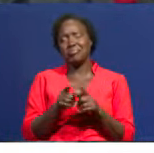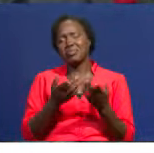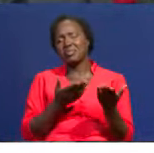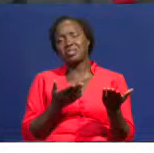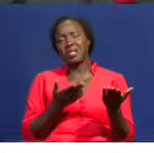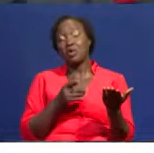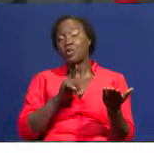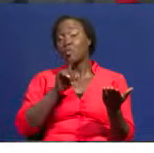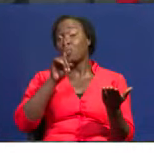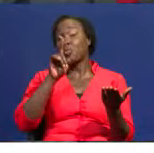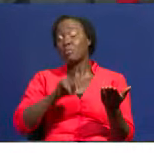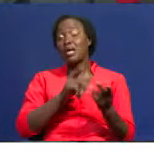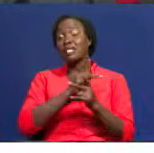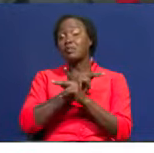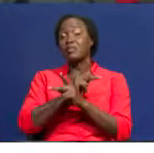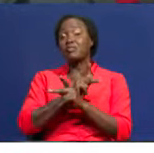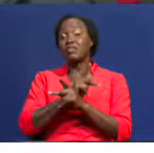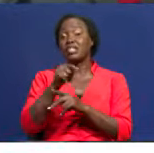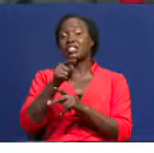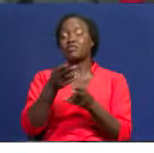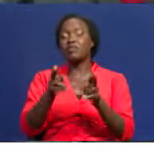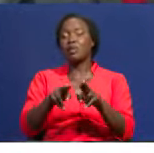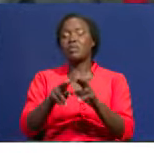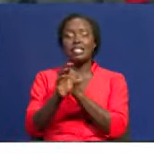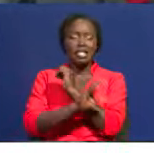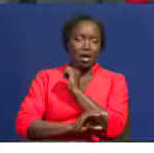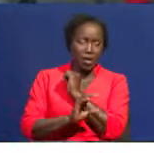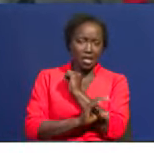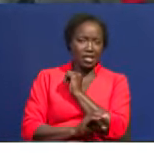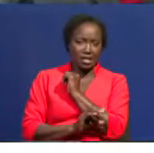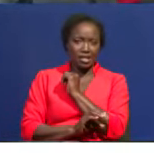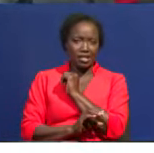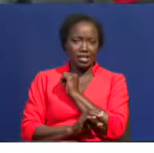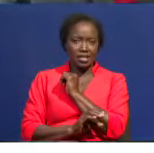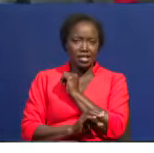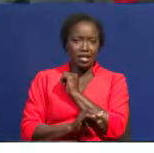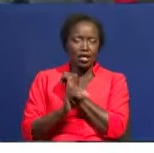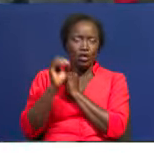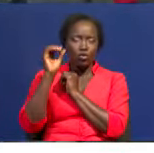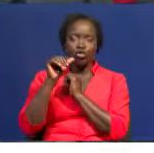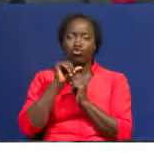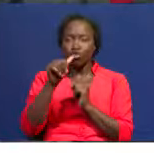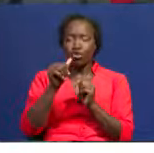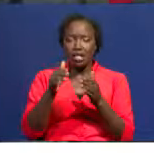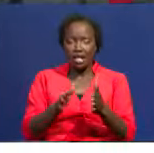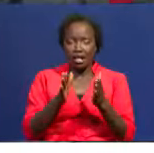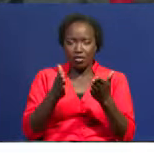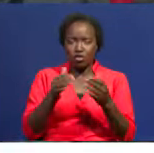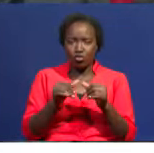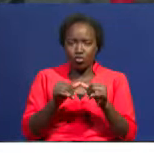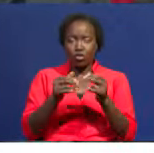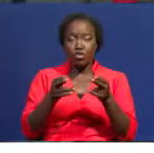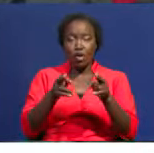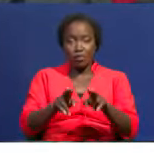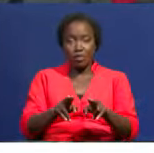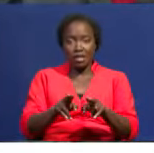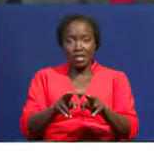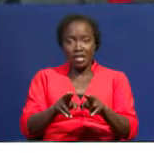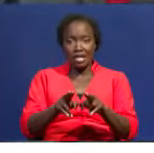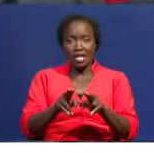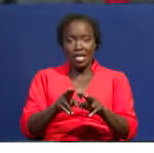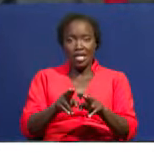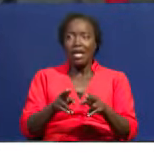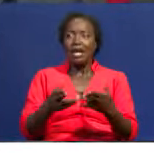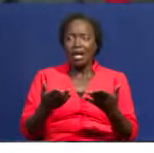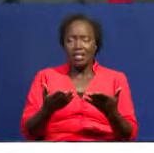We must prevent this from happening in our country. We should not allow this to continue happening